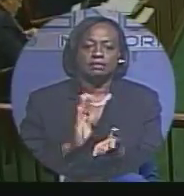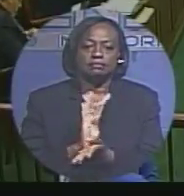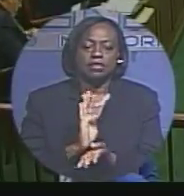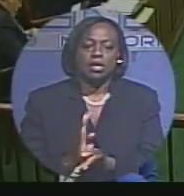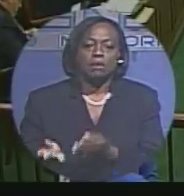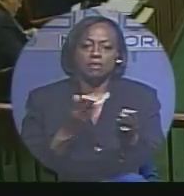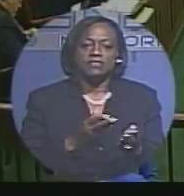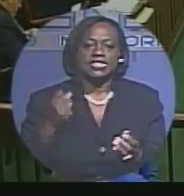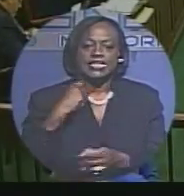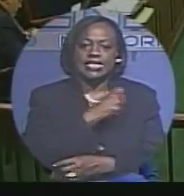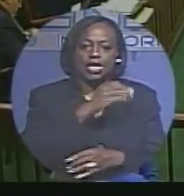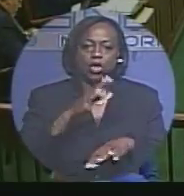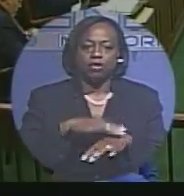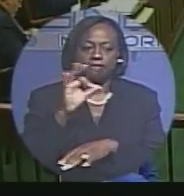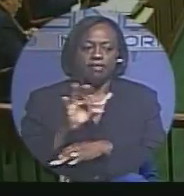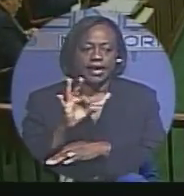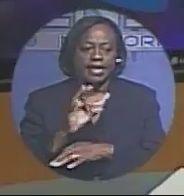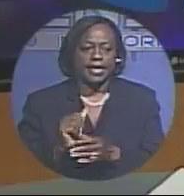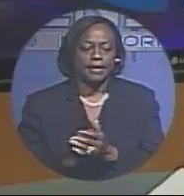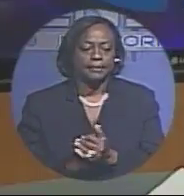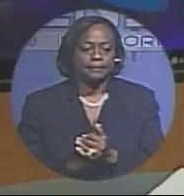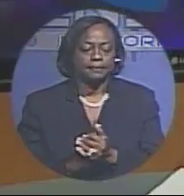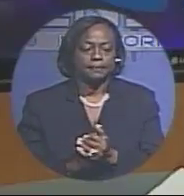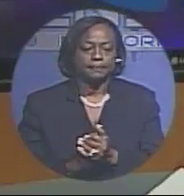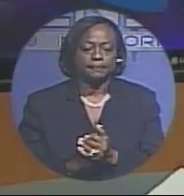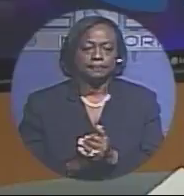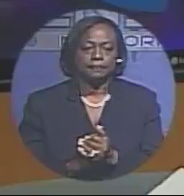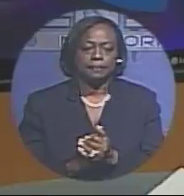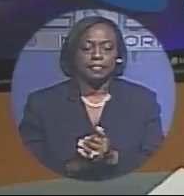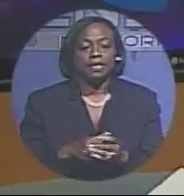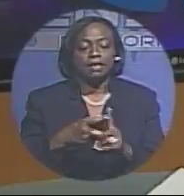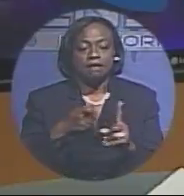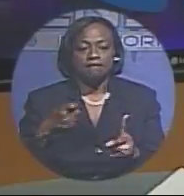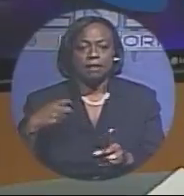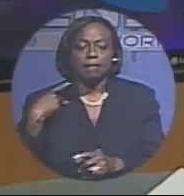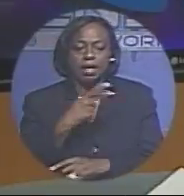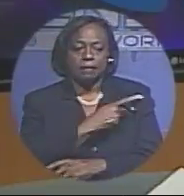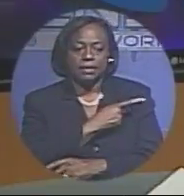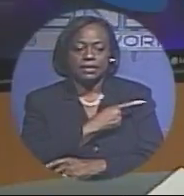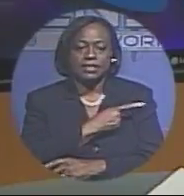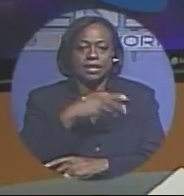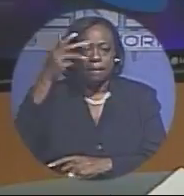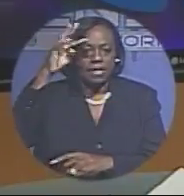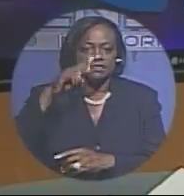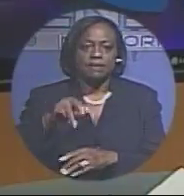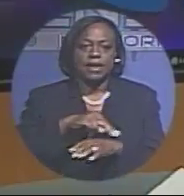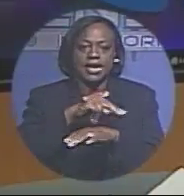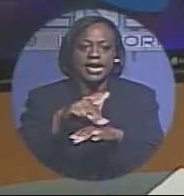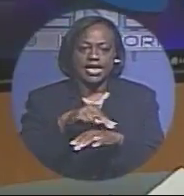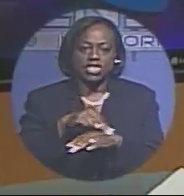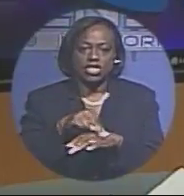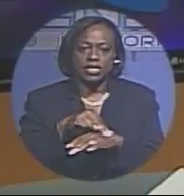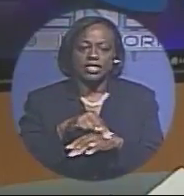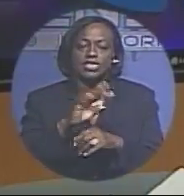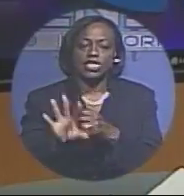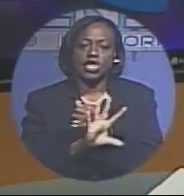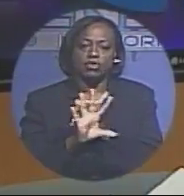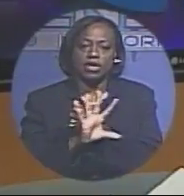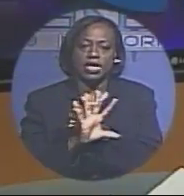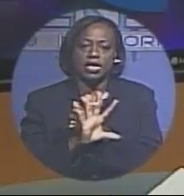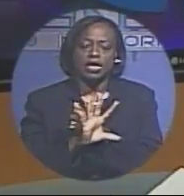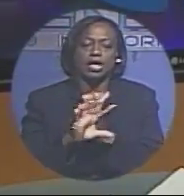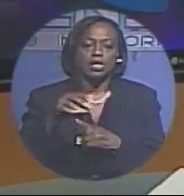Noel Ferguson, ZNS News. Also from Parliament, Minister of National Security, the Honorable Dr. Bernard